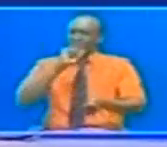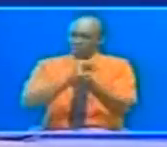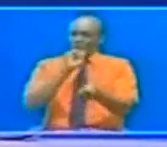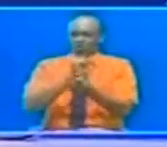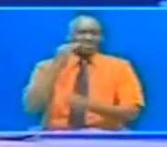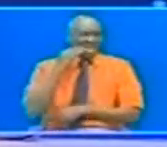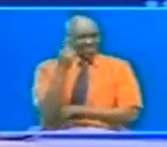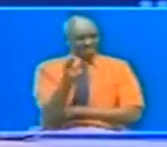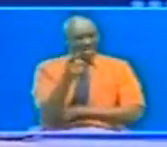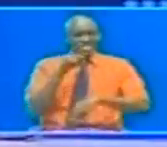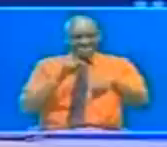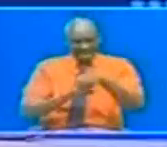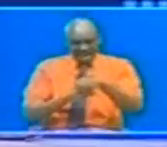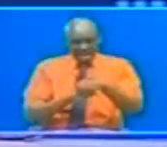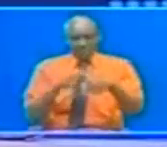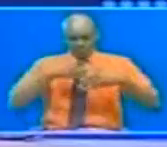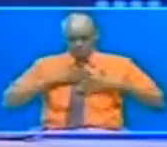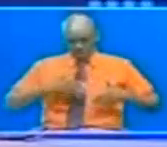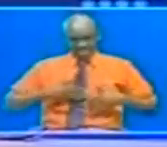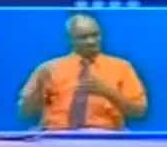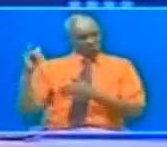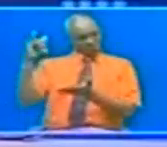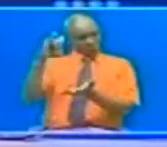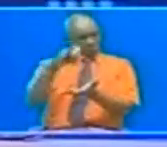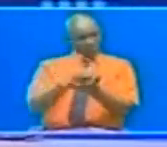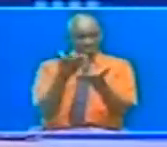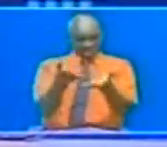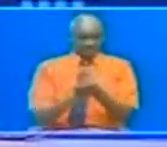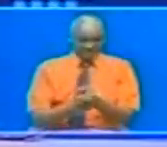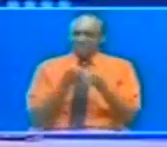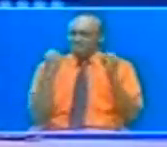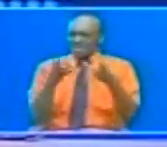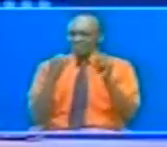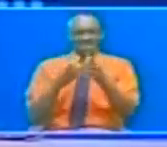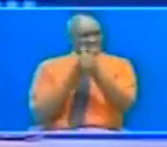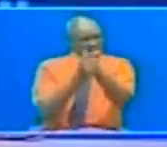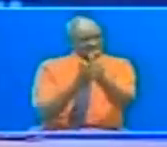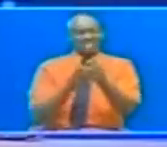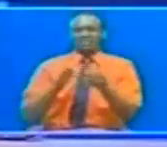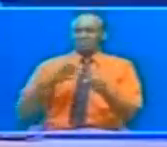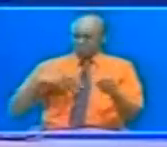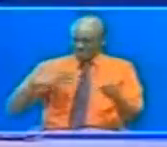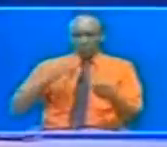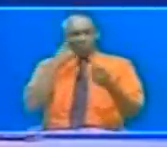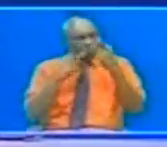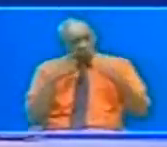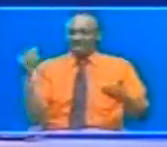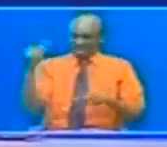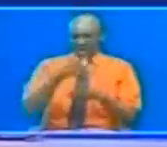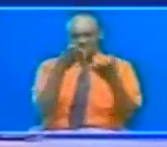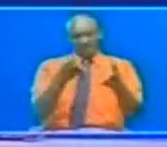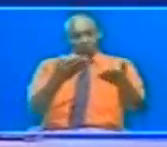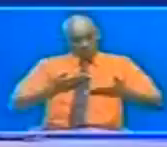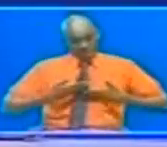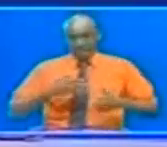County, following the arrival of the late Fidel Odinga's body. Leaders were joined by hundreds of mourners who turned up to receive the